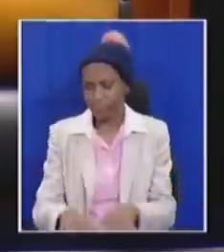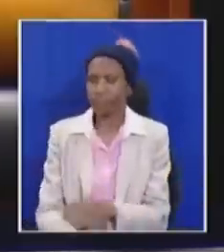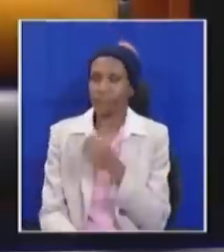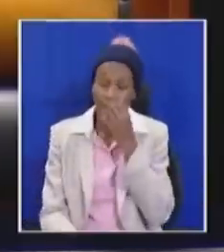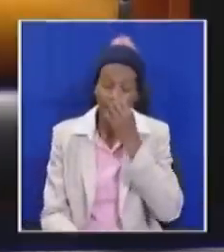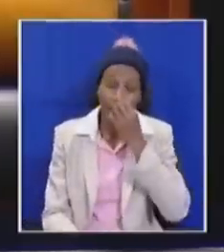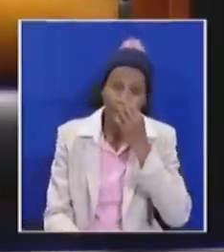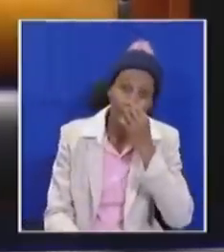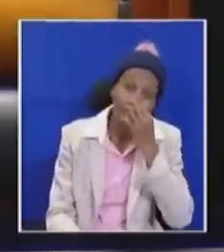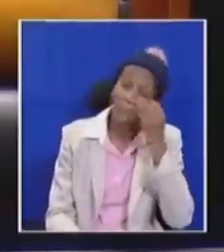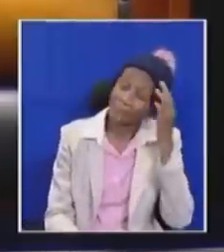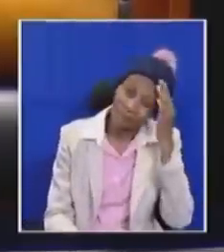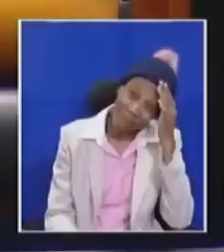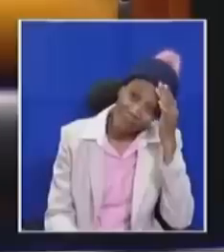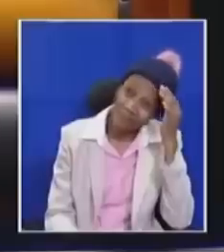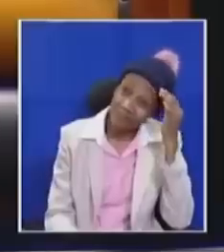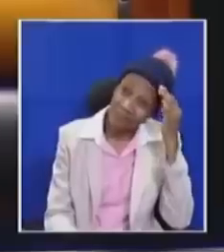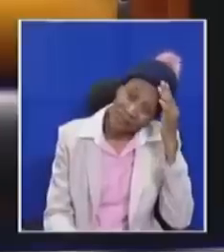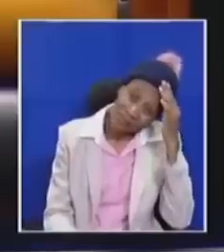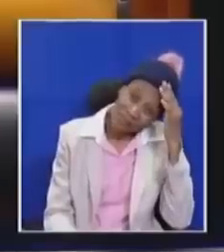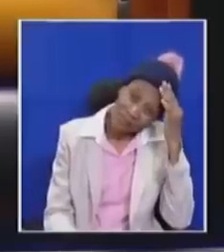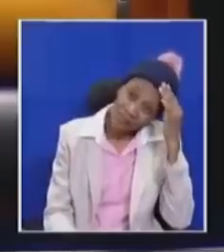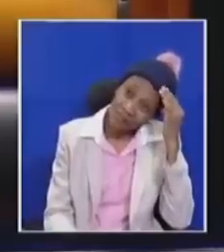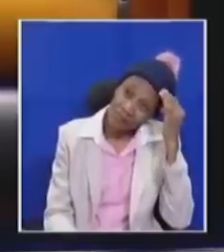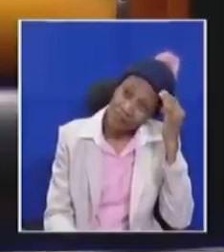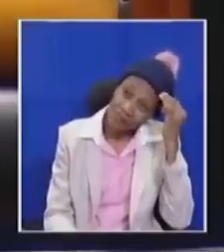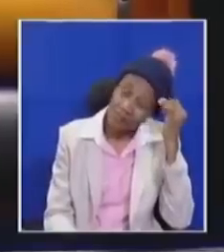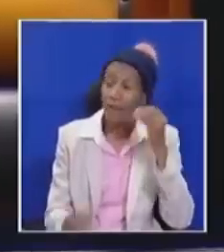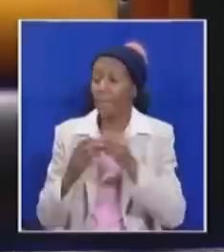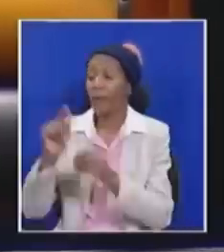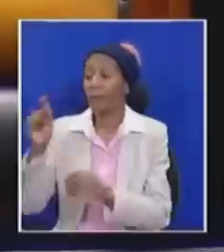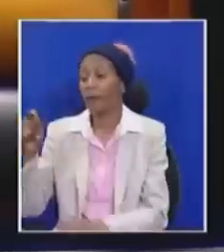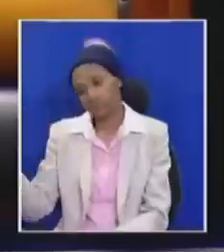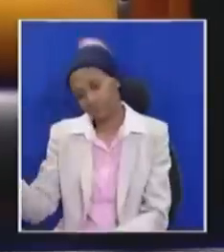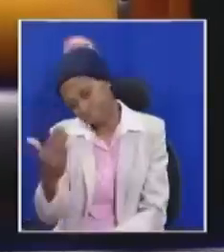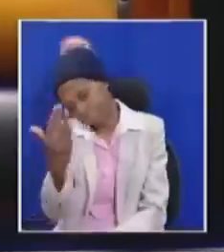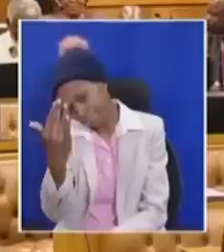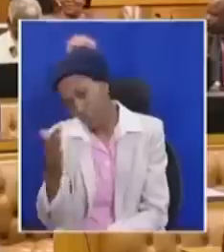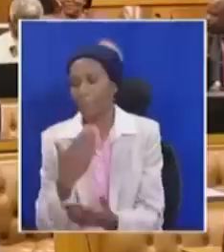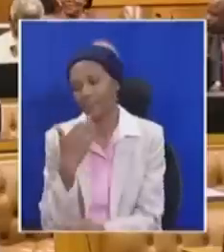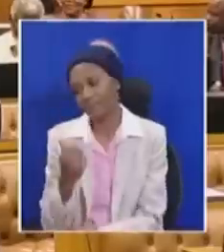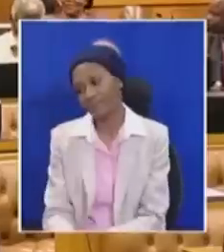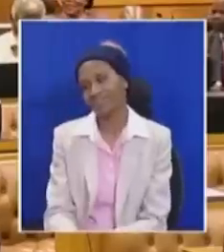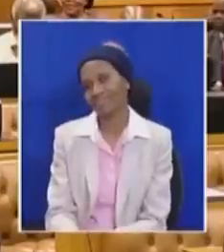Keep your cool, honorable members. Honorable Tlowama, leave the house.